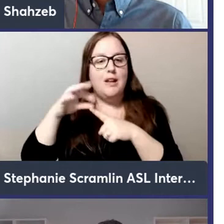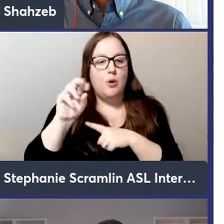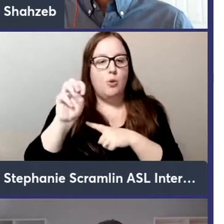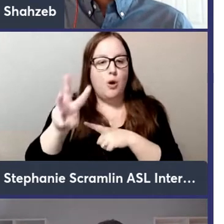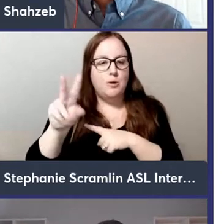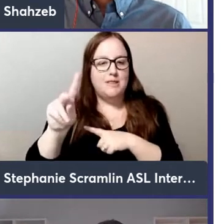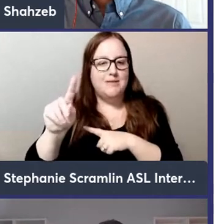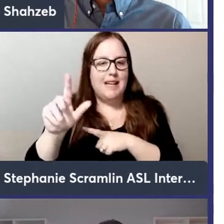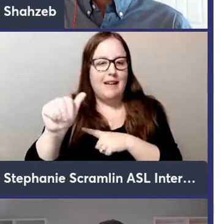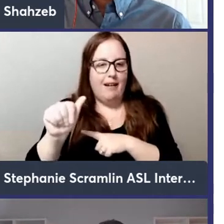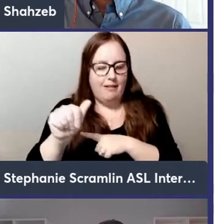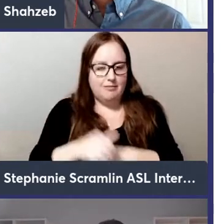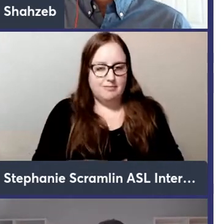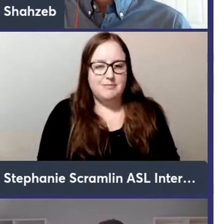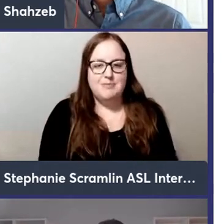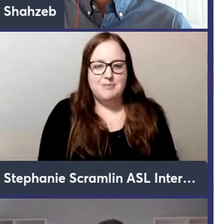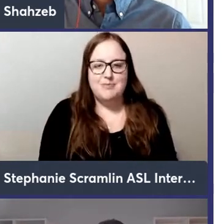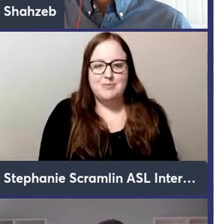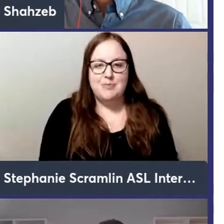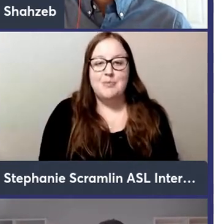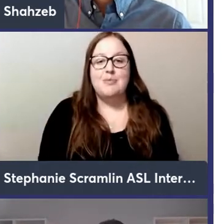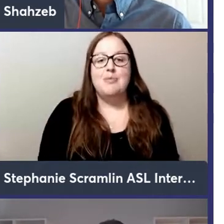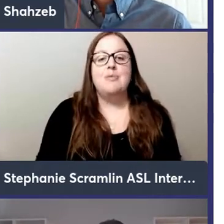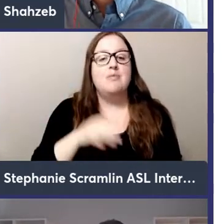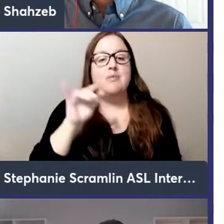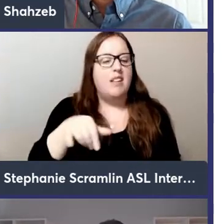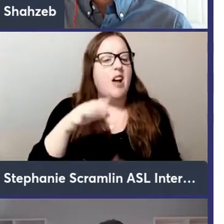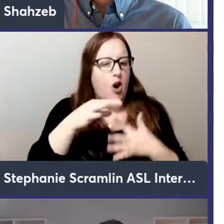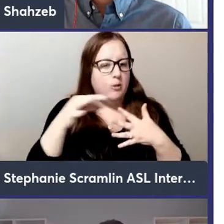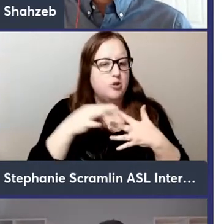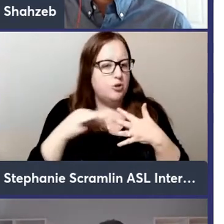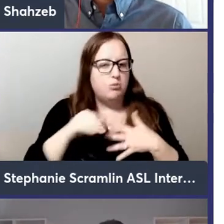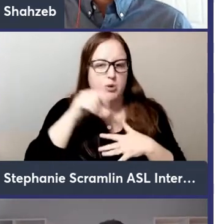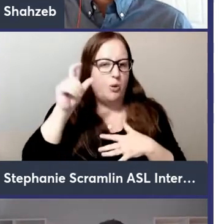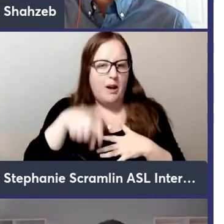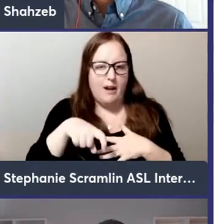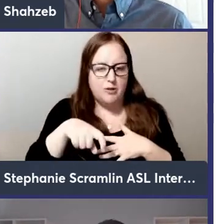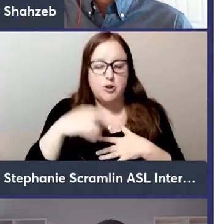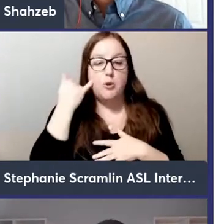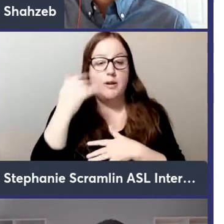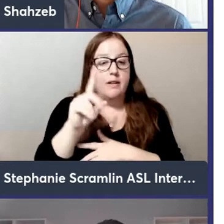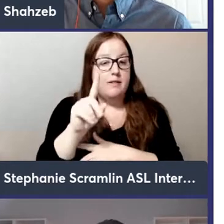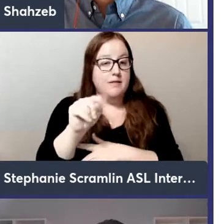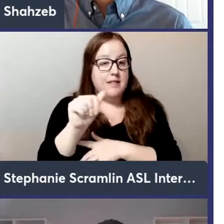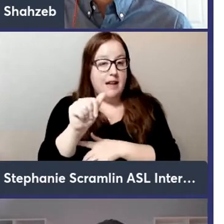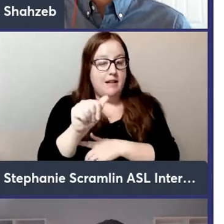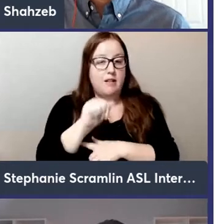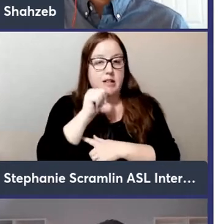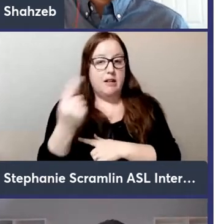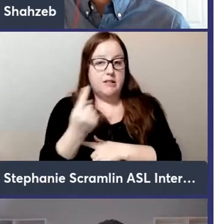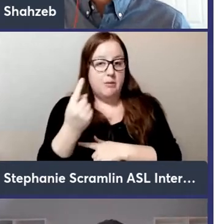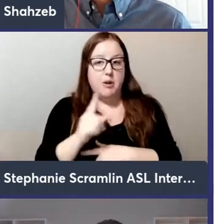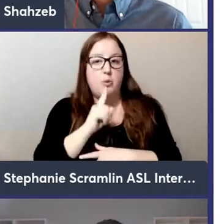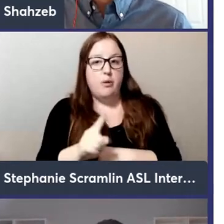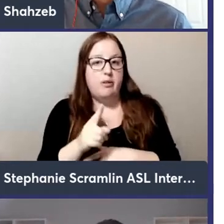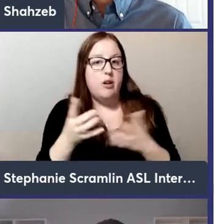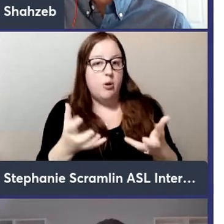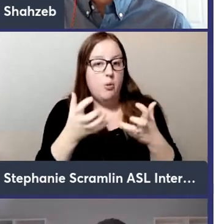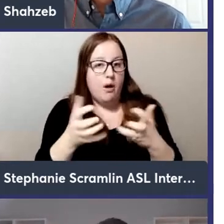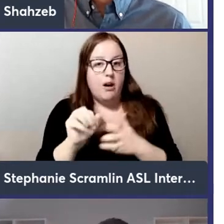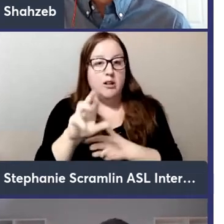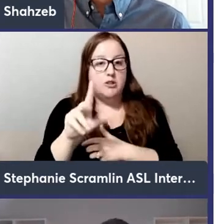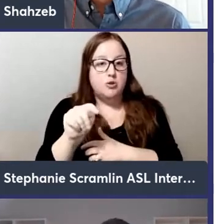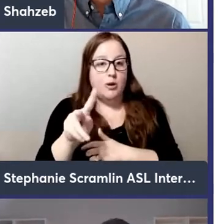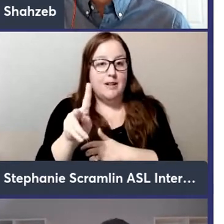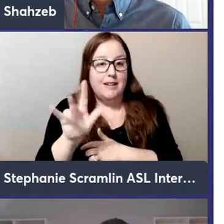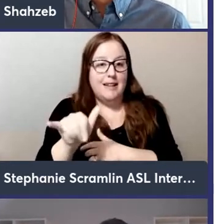Okay. Sort key is obviously optional. So, if your data is not something that you really want a sort key for, you don't need